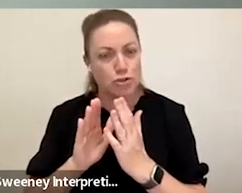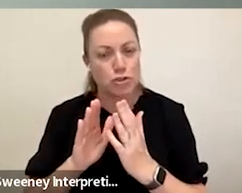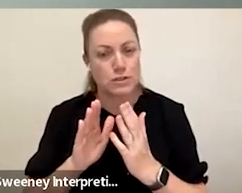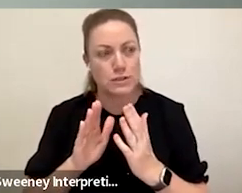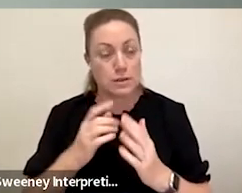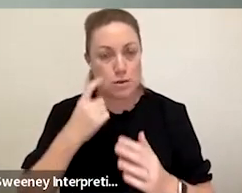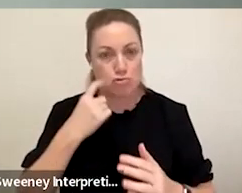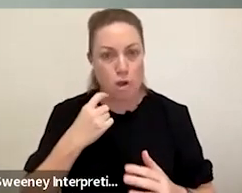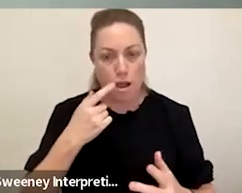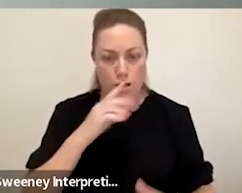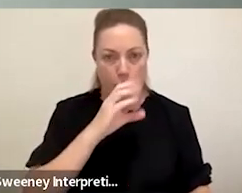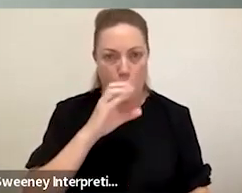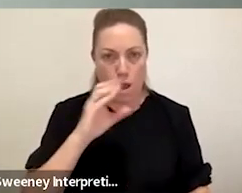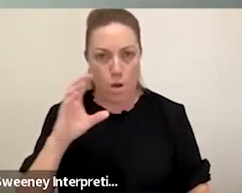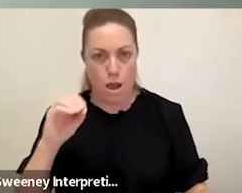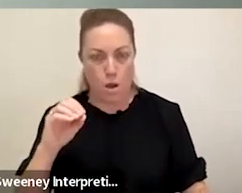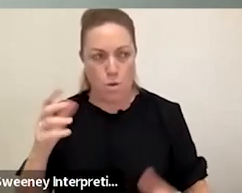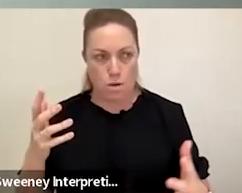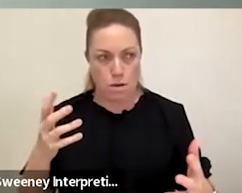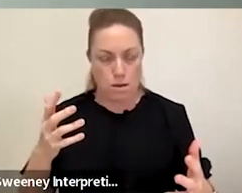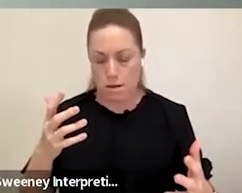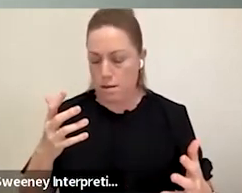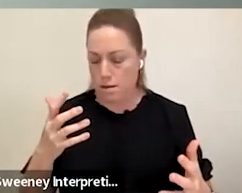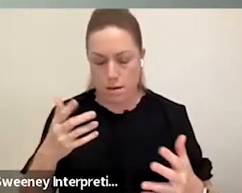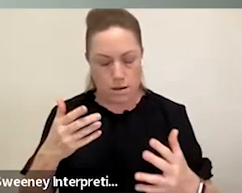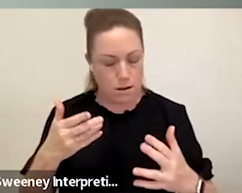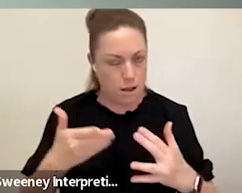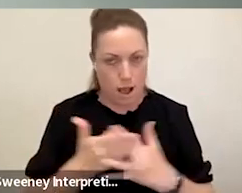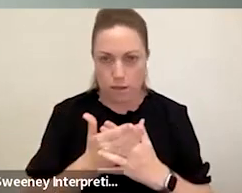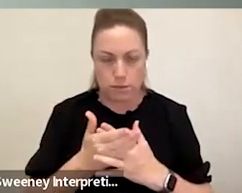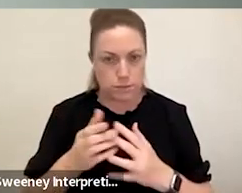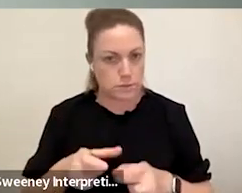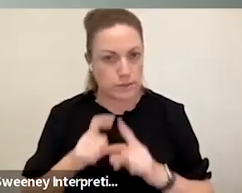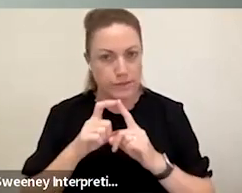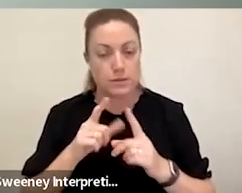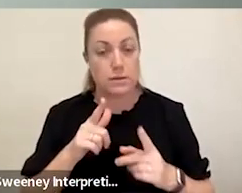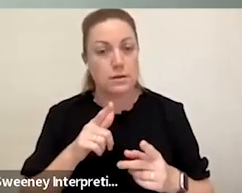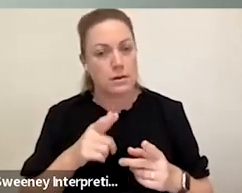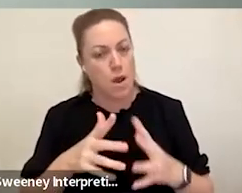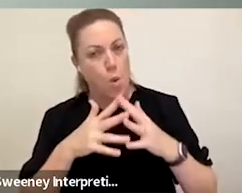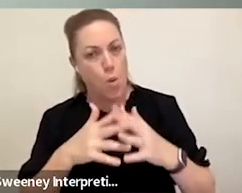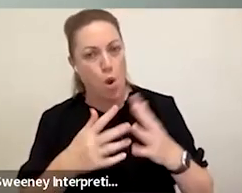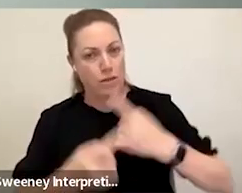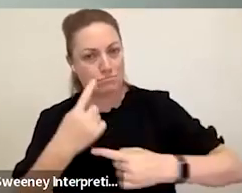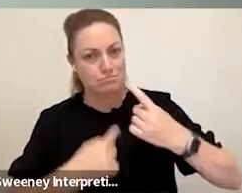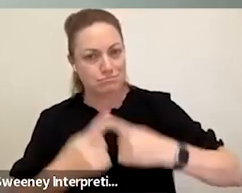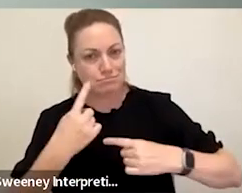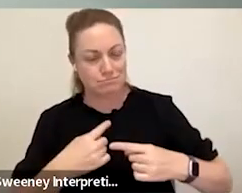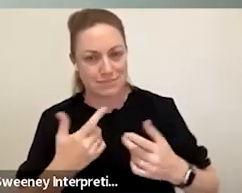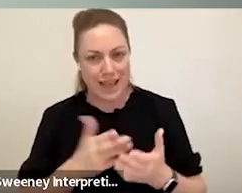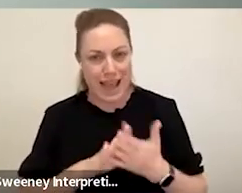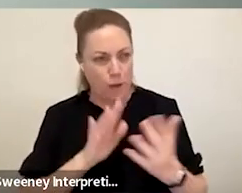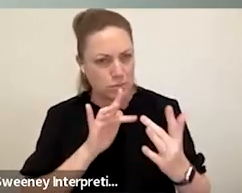trialing 000 and how hard that was to access. I just wondered if it might be helpful for folks to hear kind of some of your starting points in connecting with